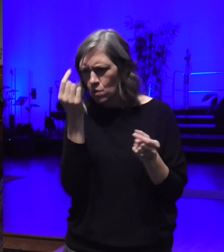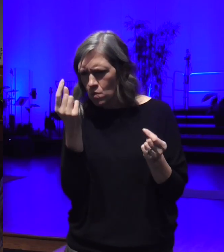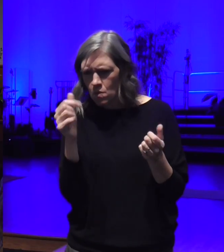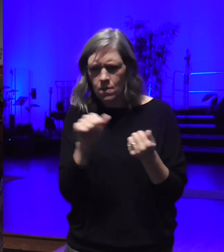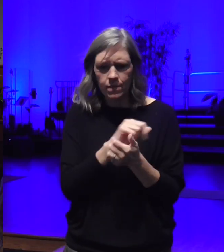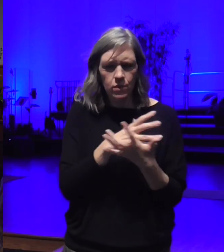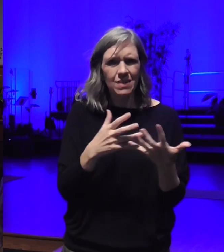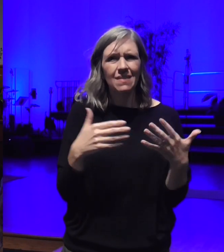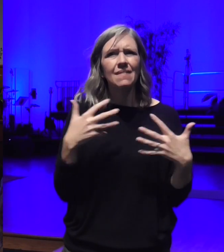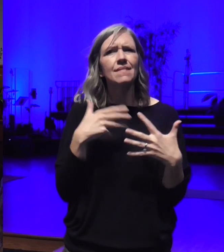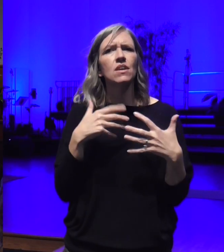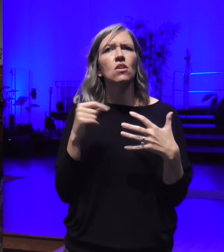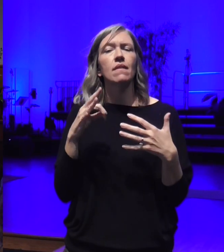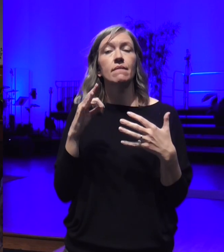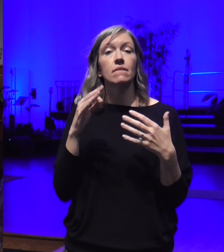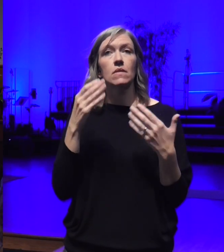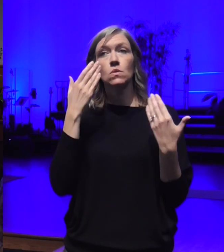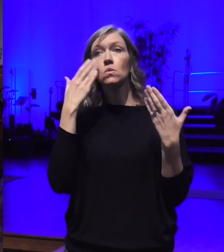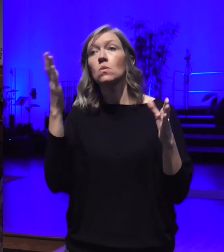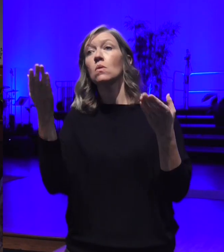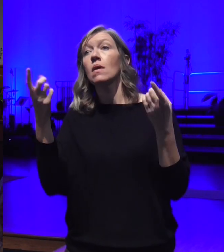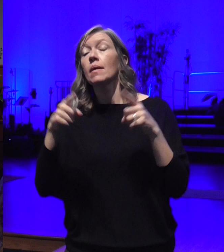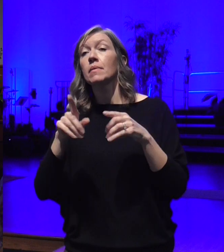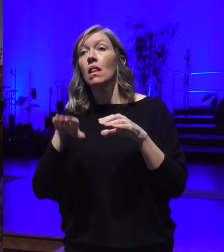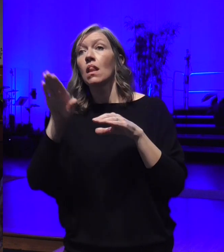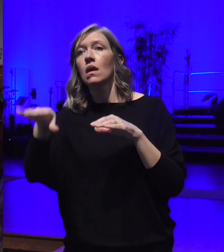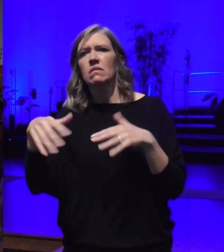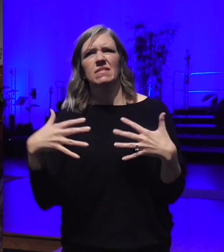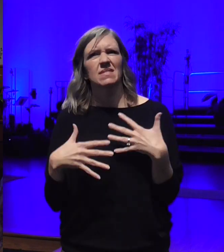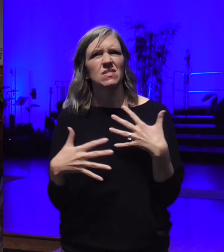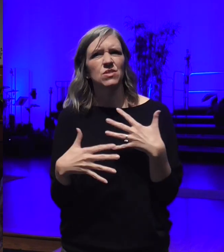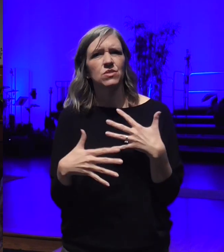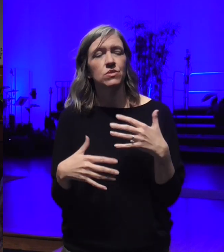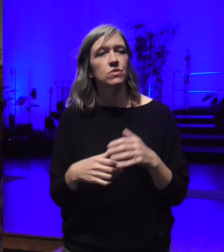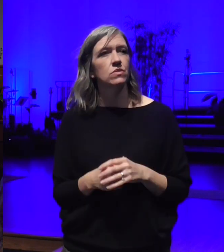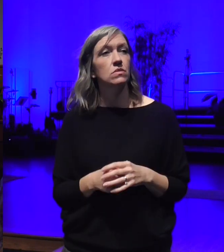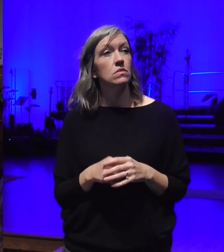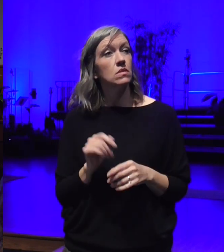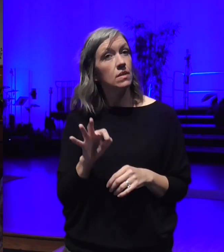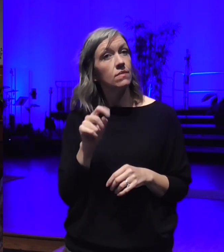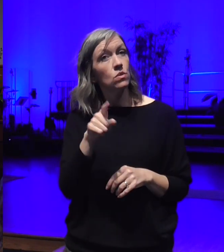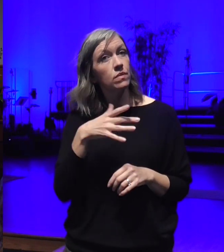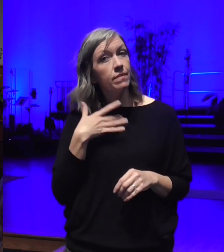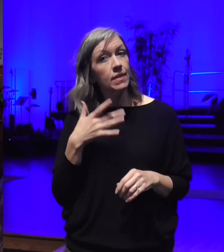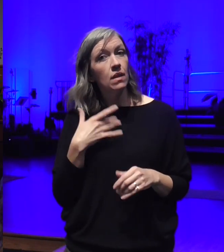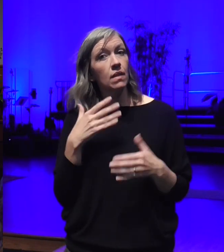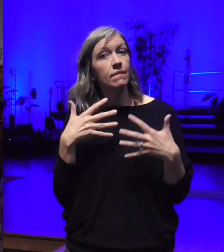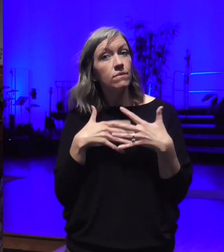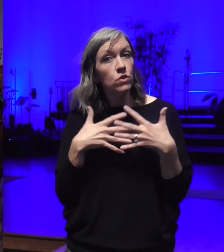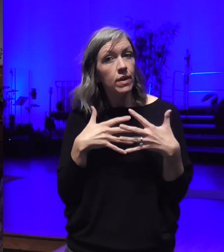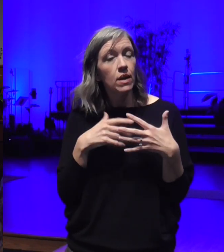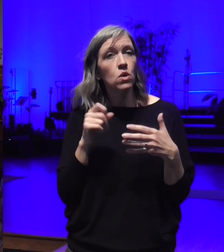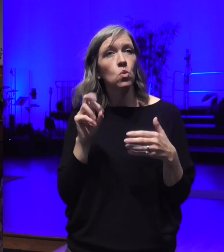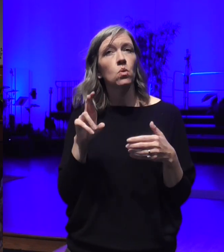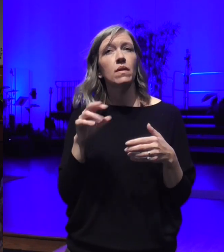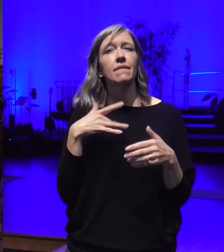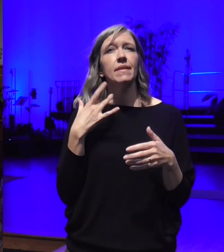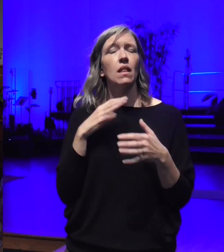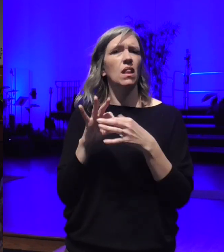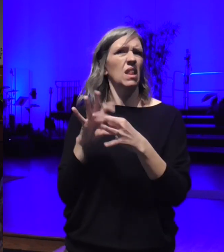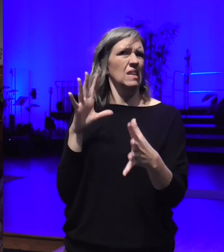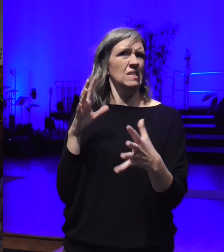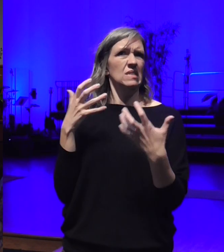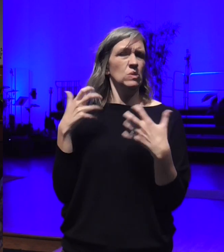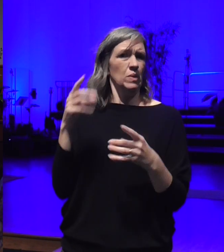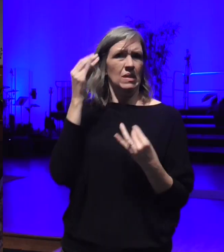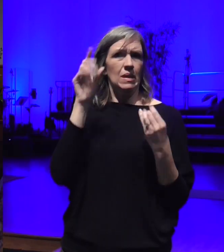stepping into the unknown. If you have a fear or a disconnection from death, what is it for you? For